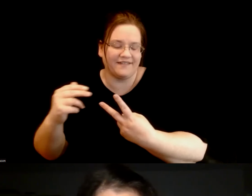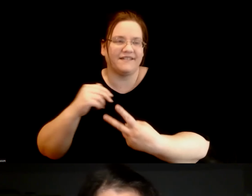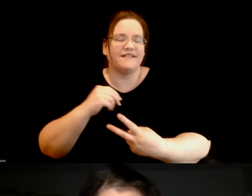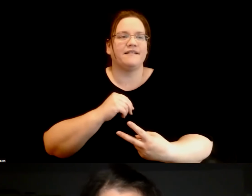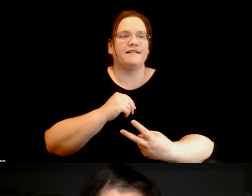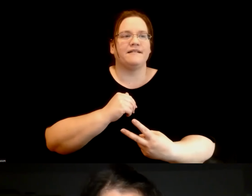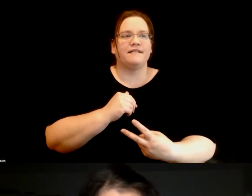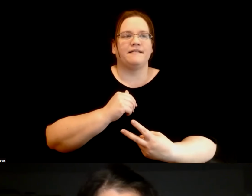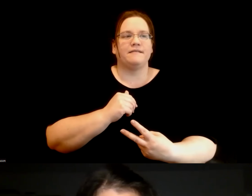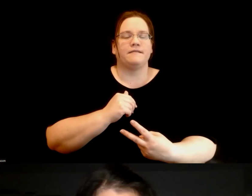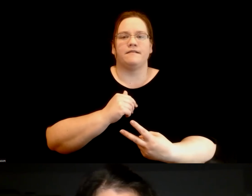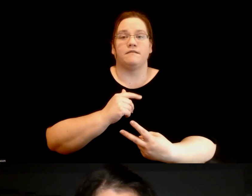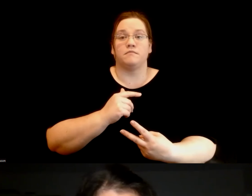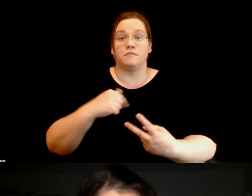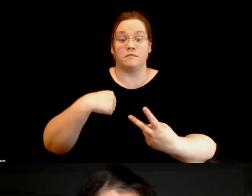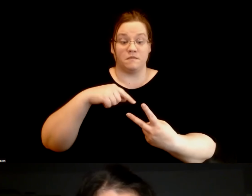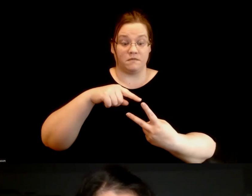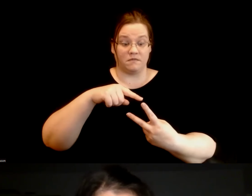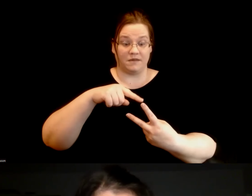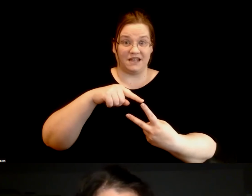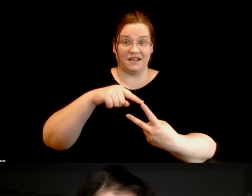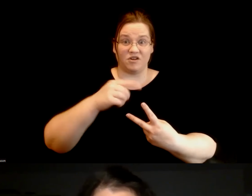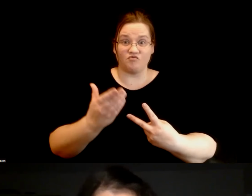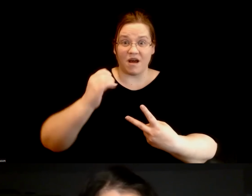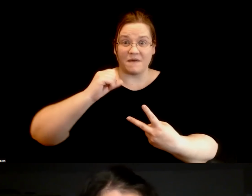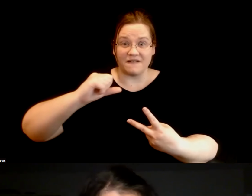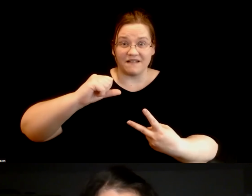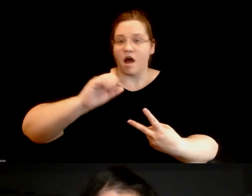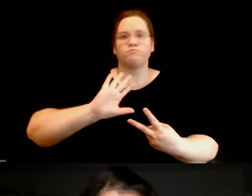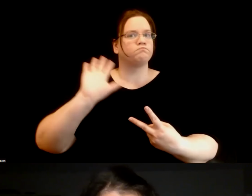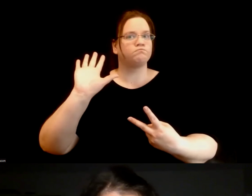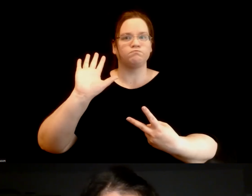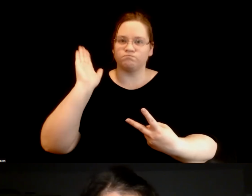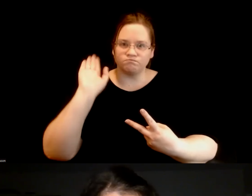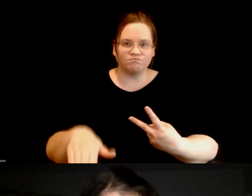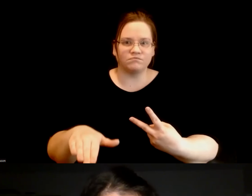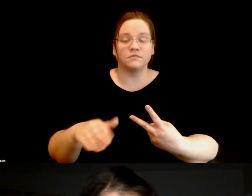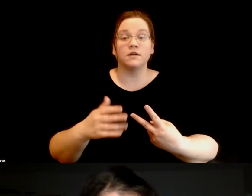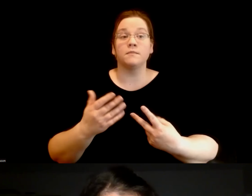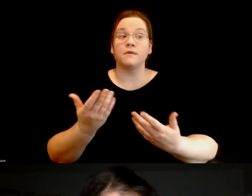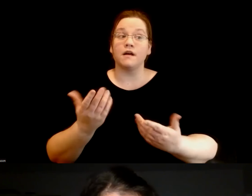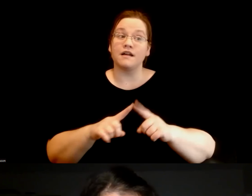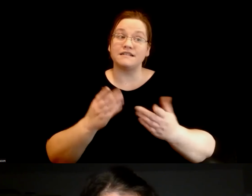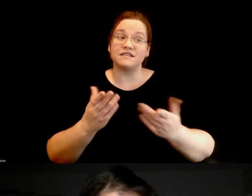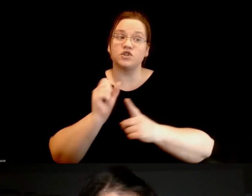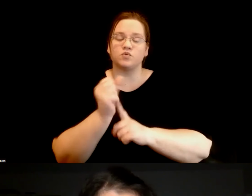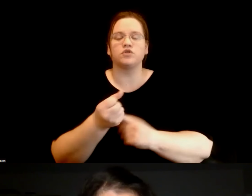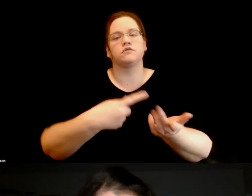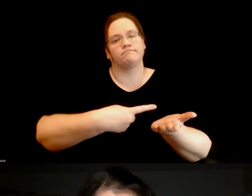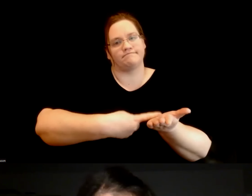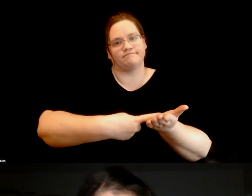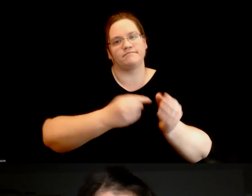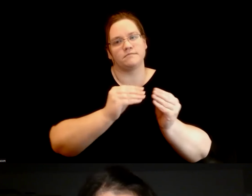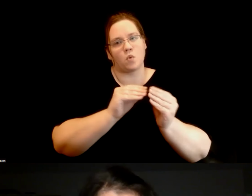have no hesitancy recommending Pfizer for anybody. So I think, but this might be a situation where you'd need to chat